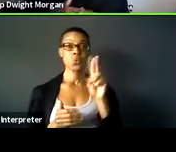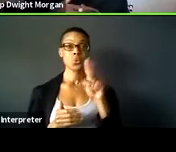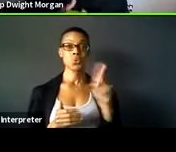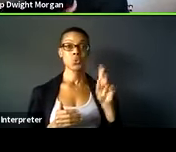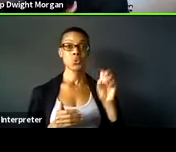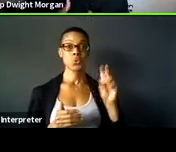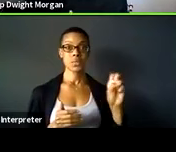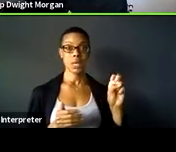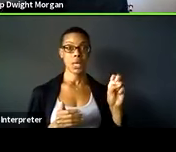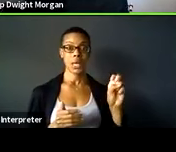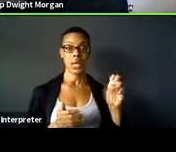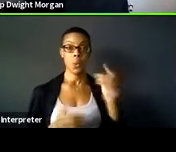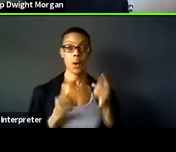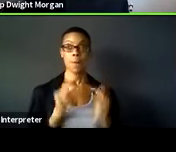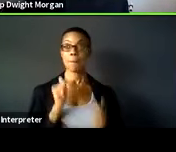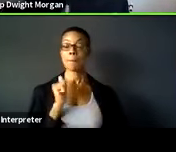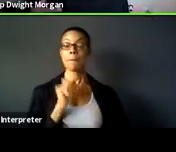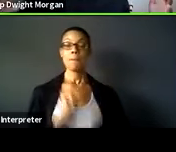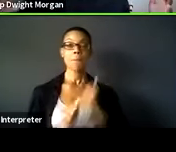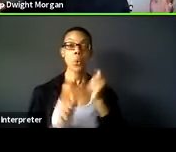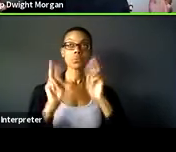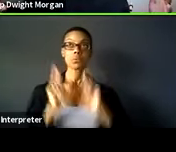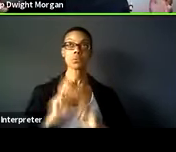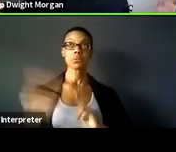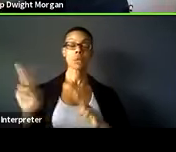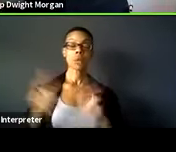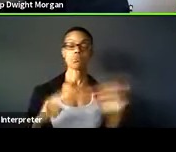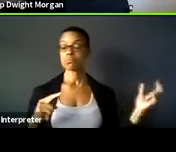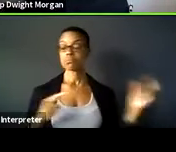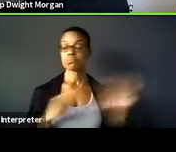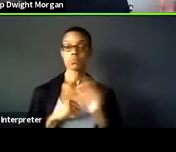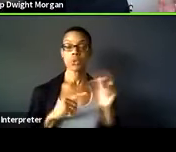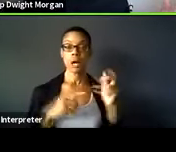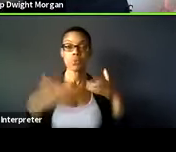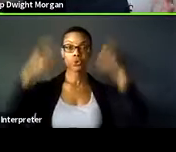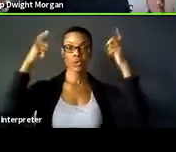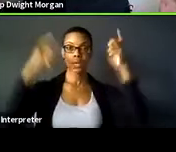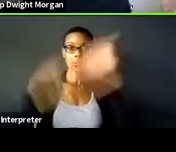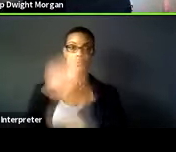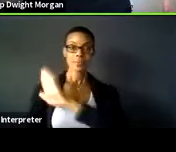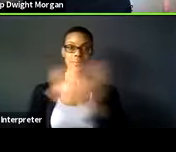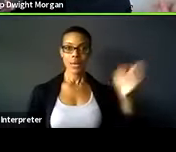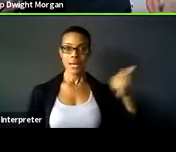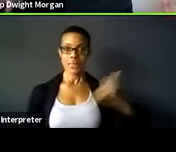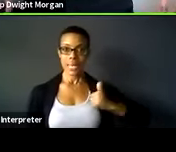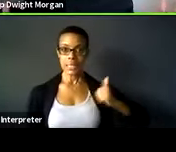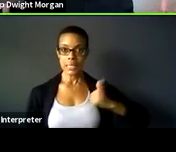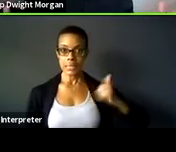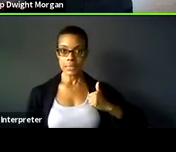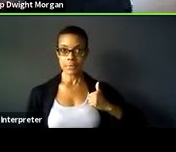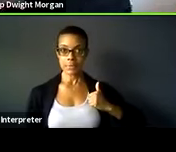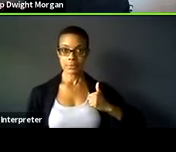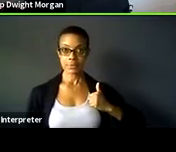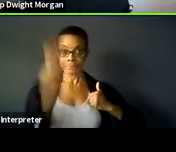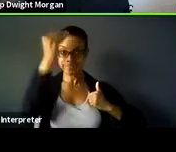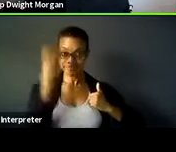respected chefs in Canada. And so you've been told now, folks, there's no excuse. If you don't know, now you